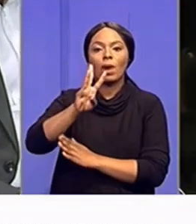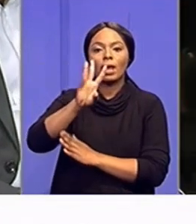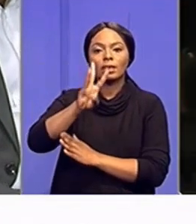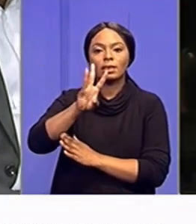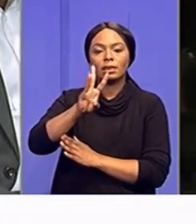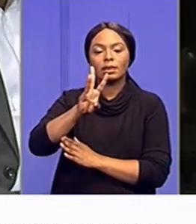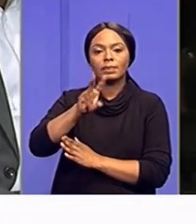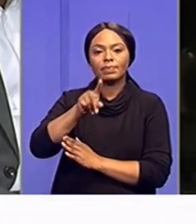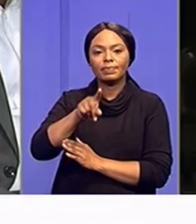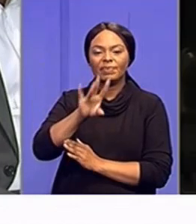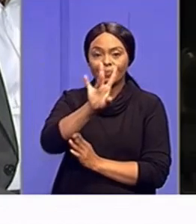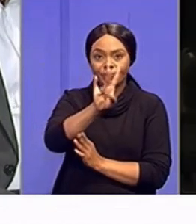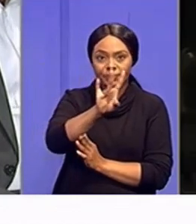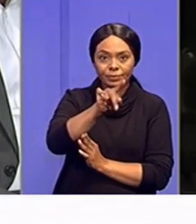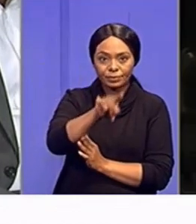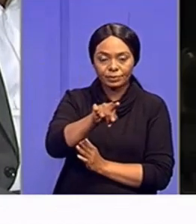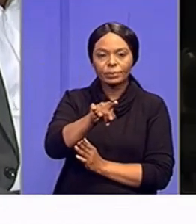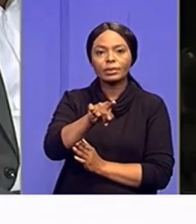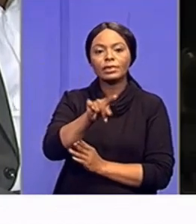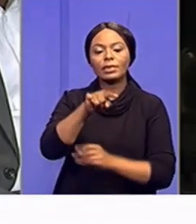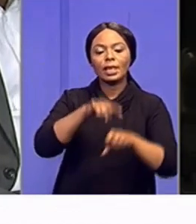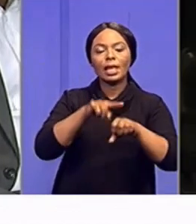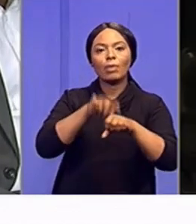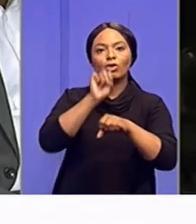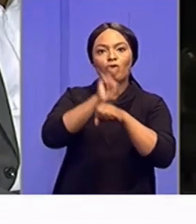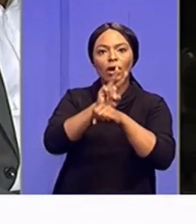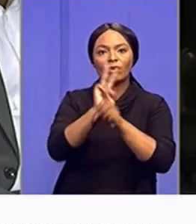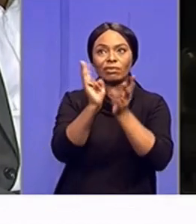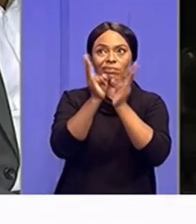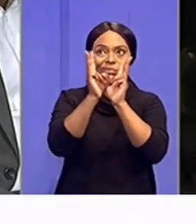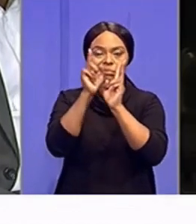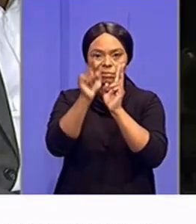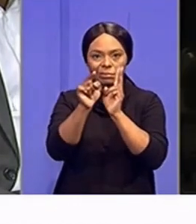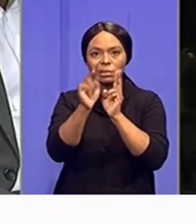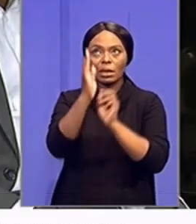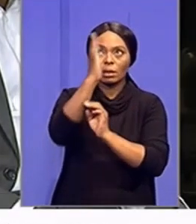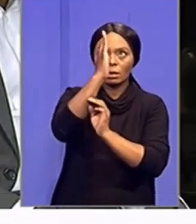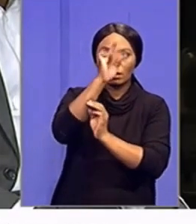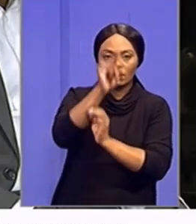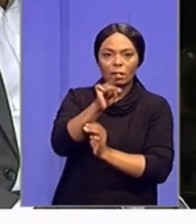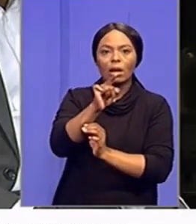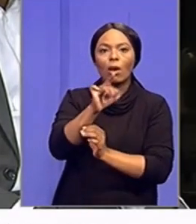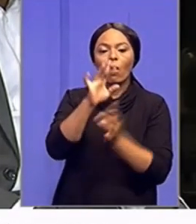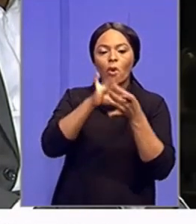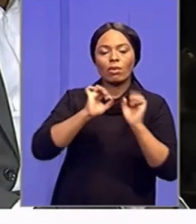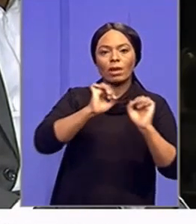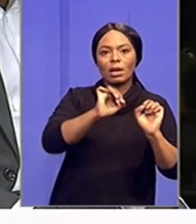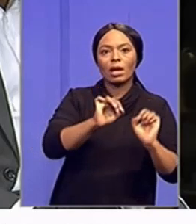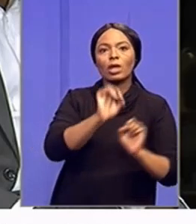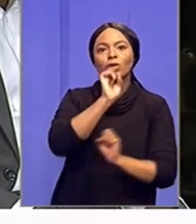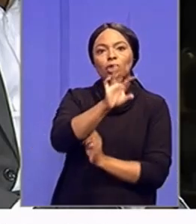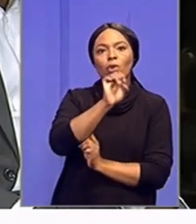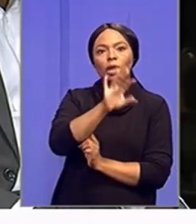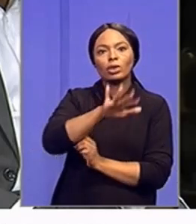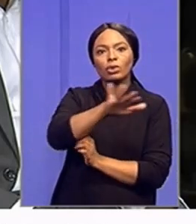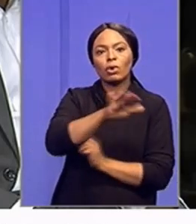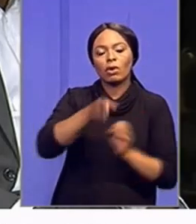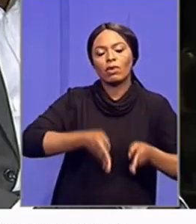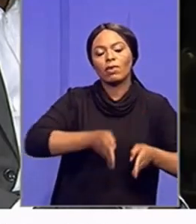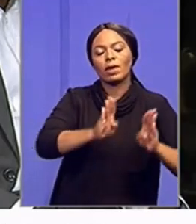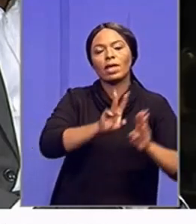would then at midday at 12 p.m. meet at his former home in Soweto in Vilakazi Street to